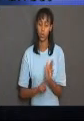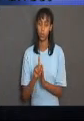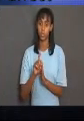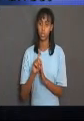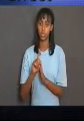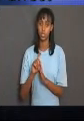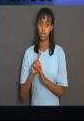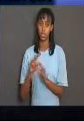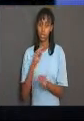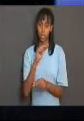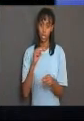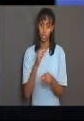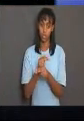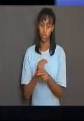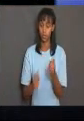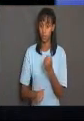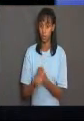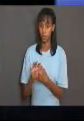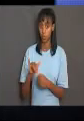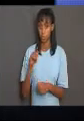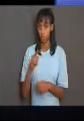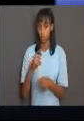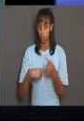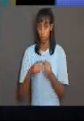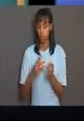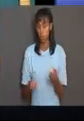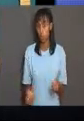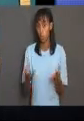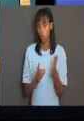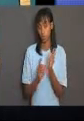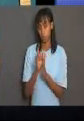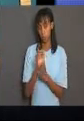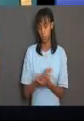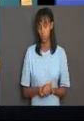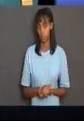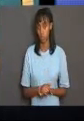will still be affected as they become more developed.